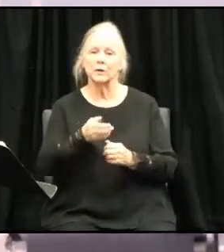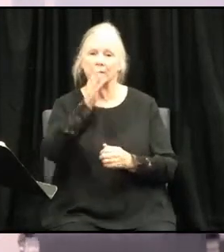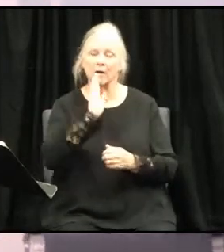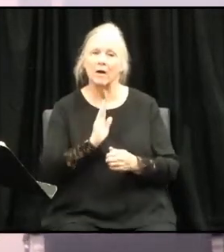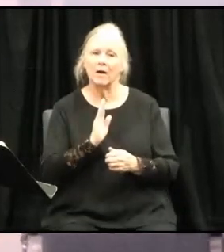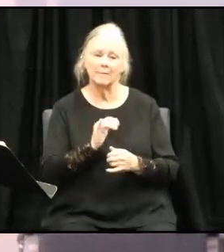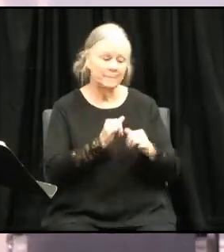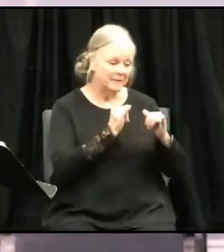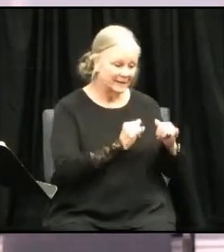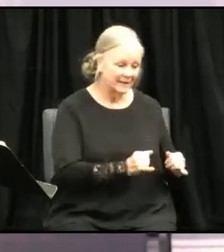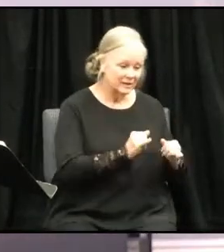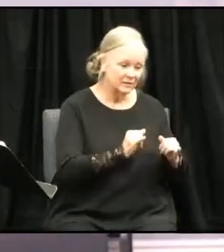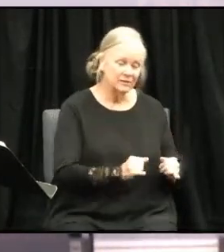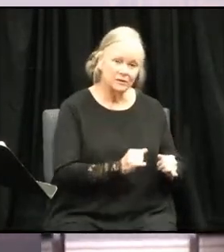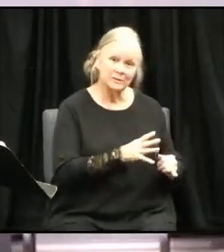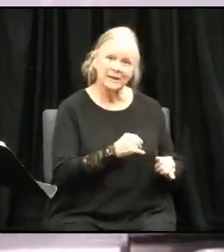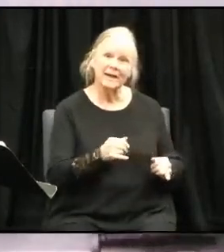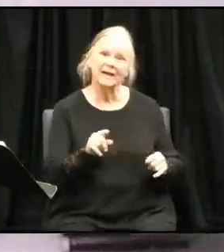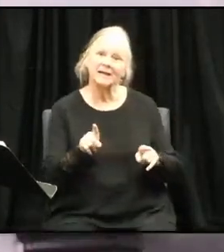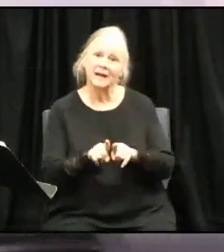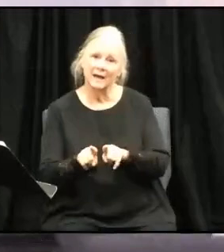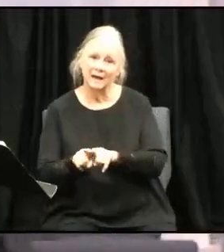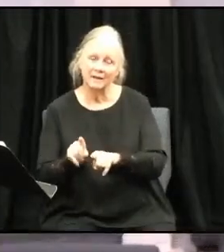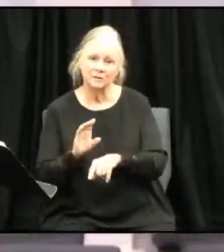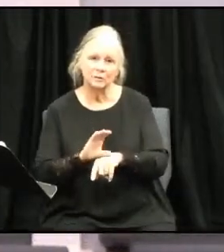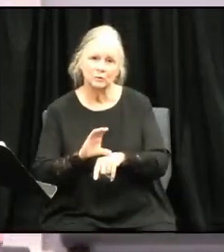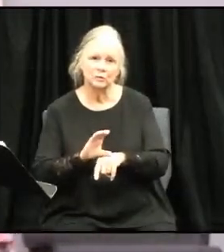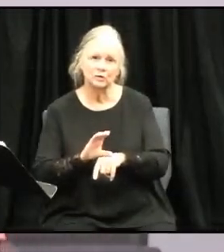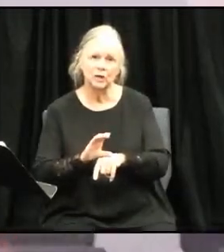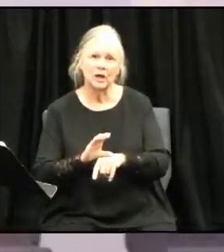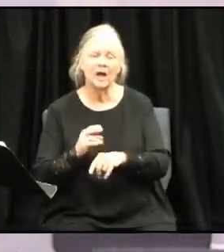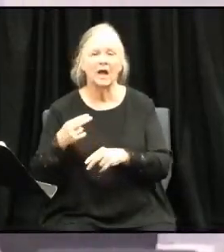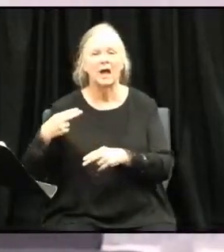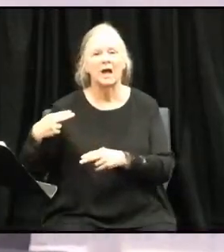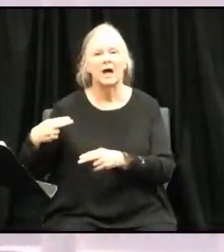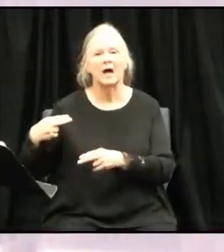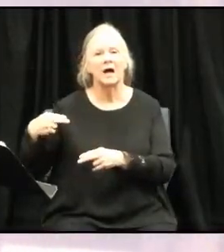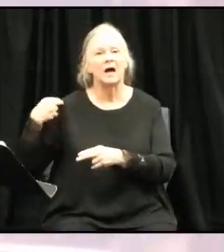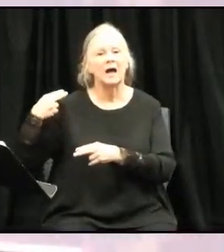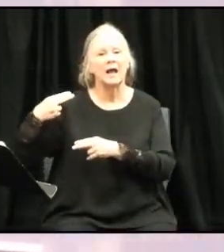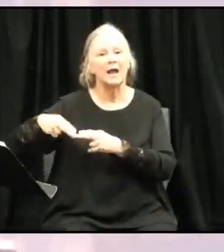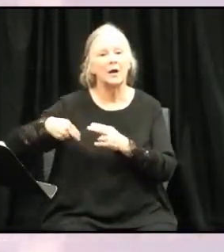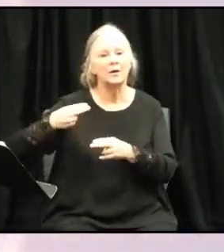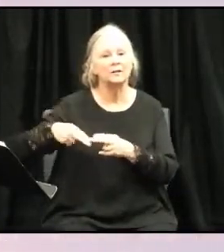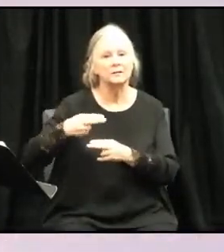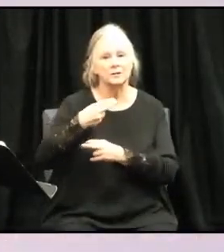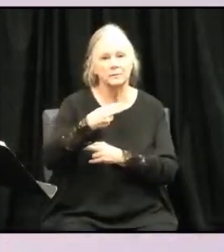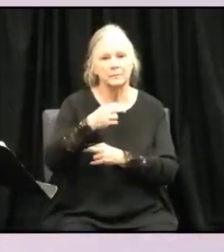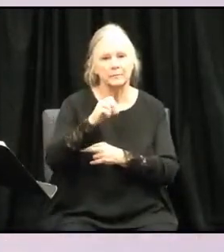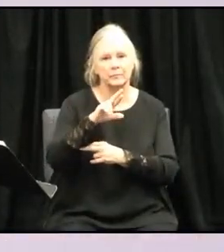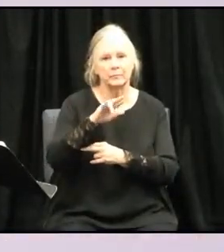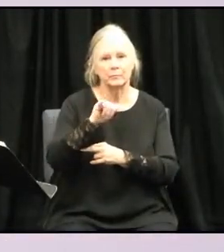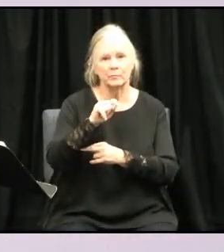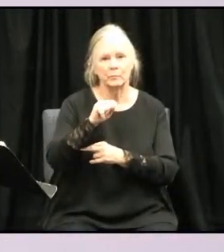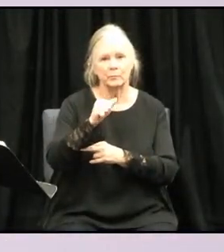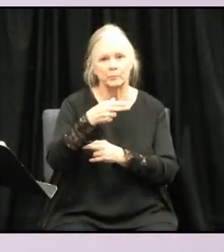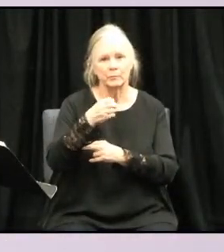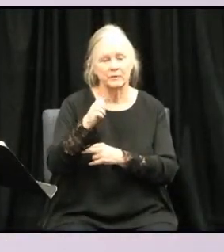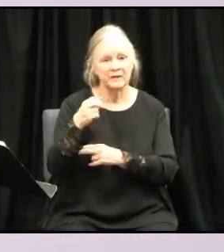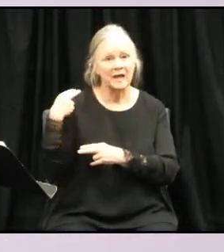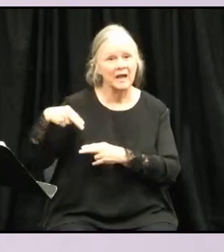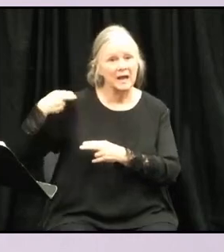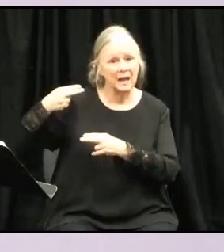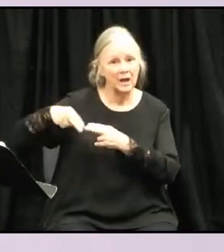individually and as a church. A heritage, by the way, we would not have